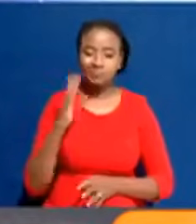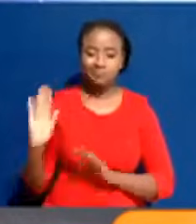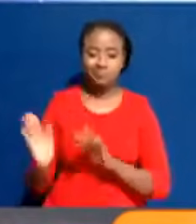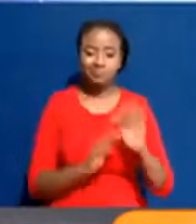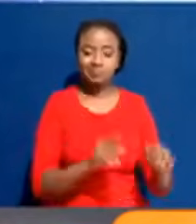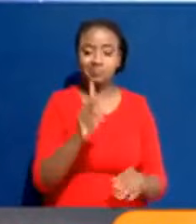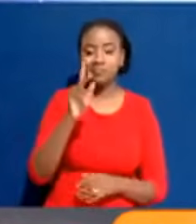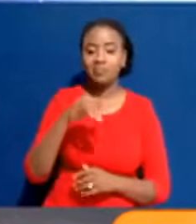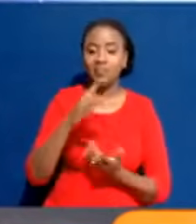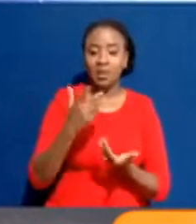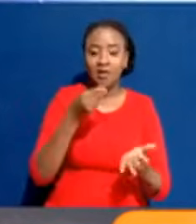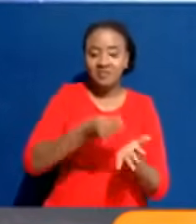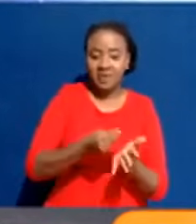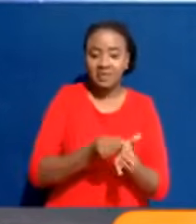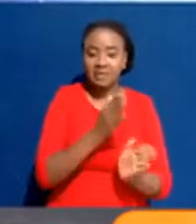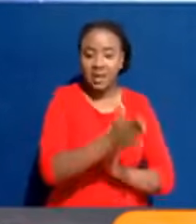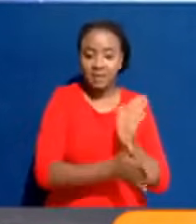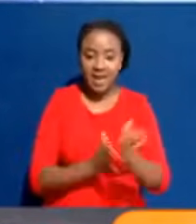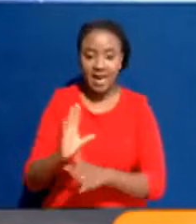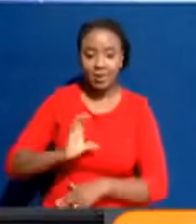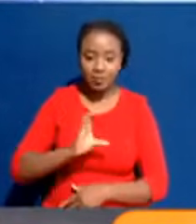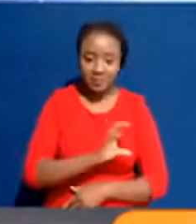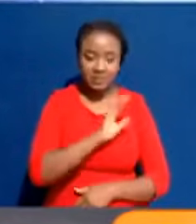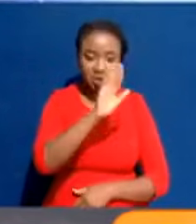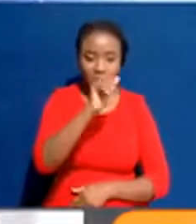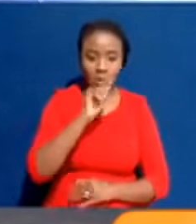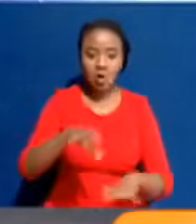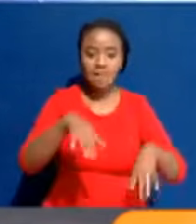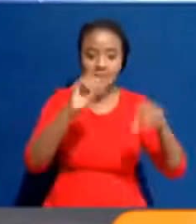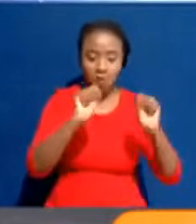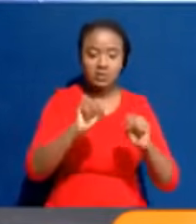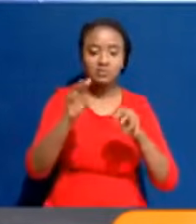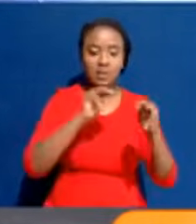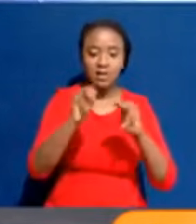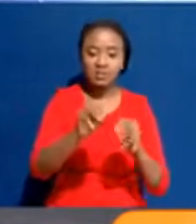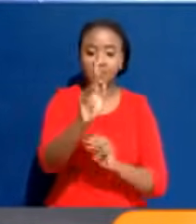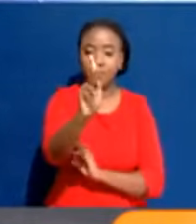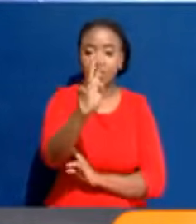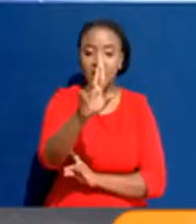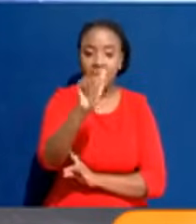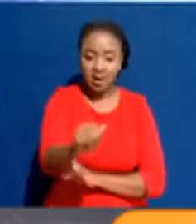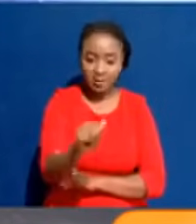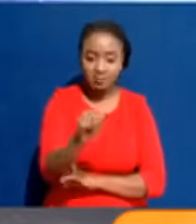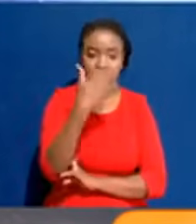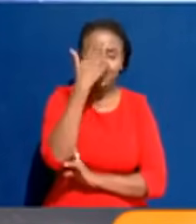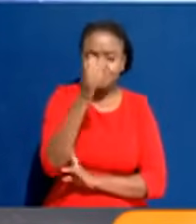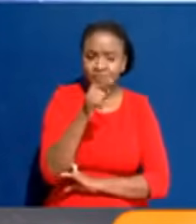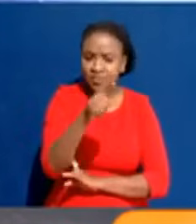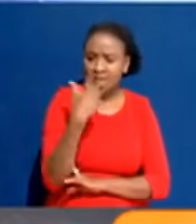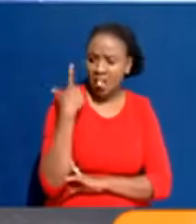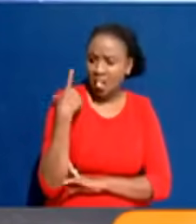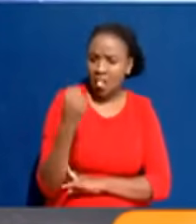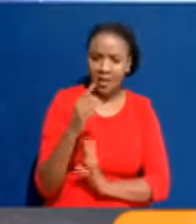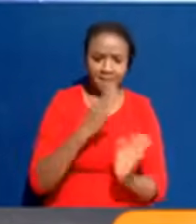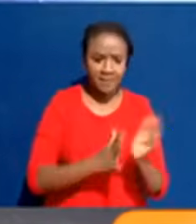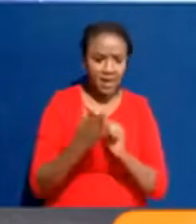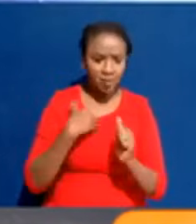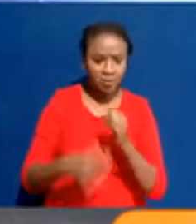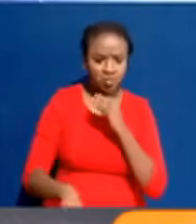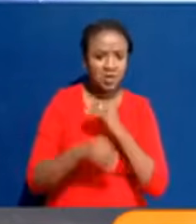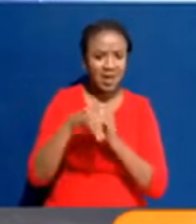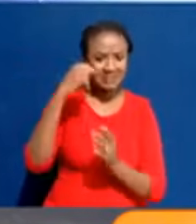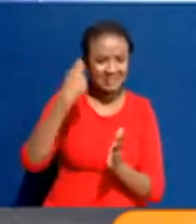Now, the Finance and Planning Committee has summoned senior management of the Kenya Revenue Authority over its latest bid to institute